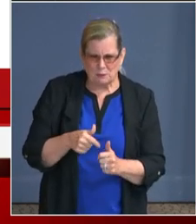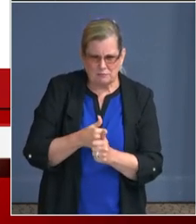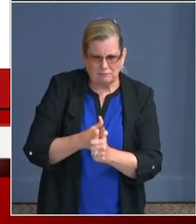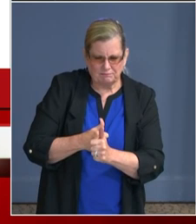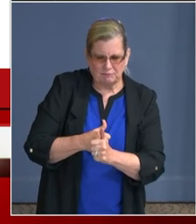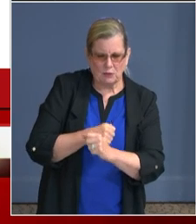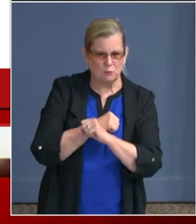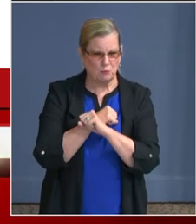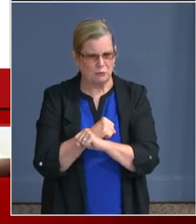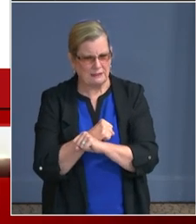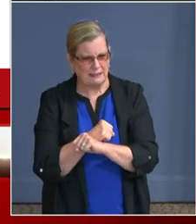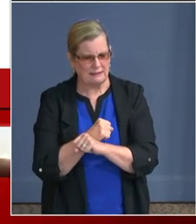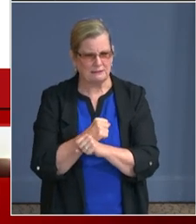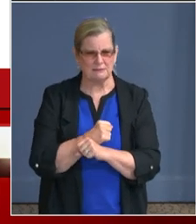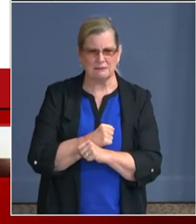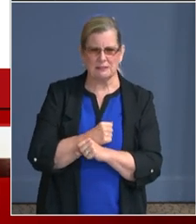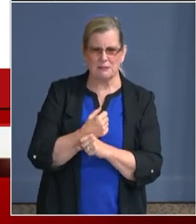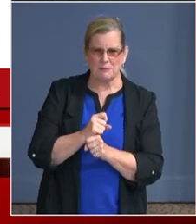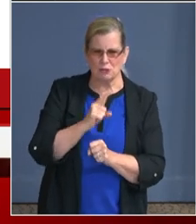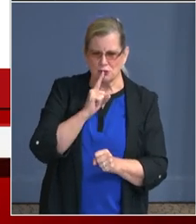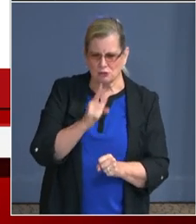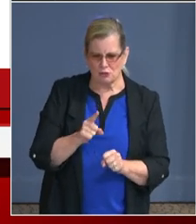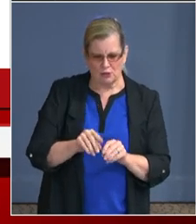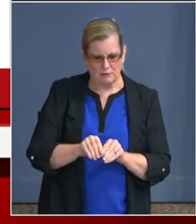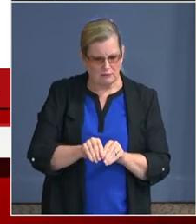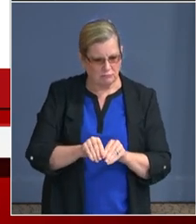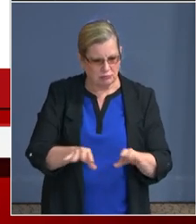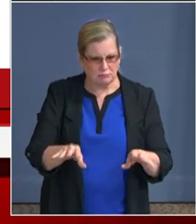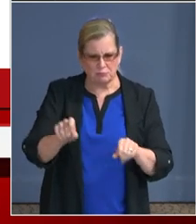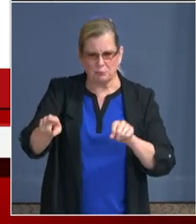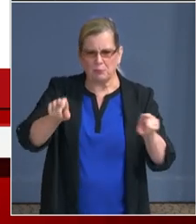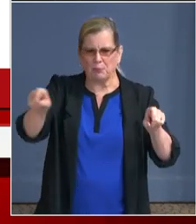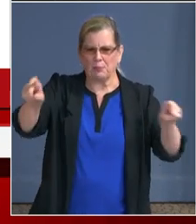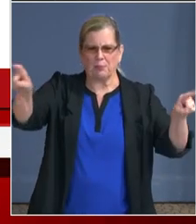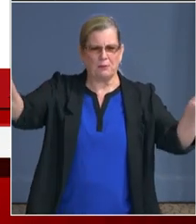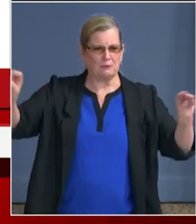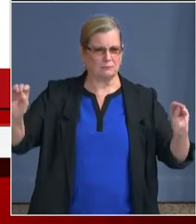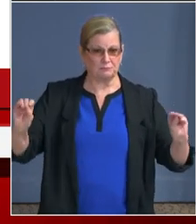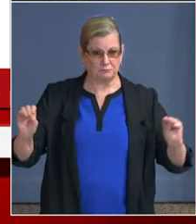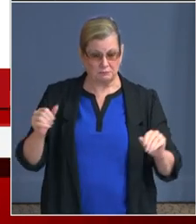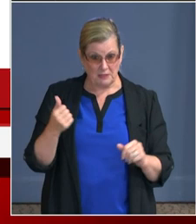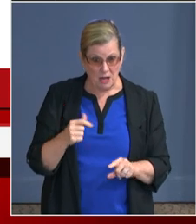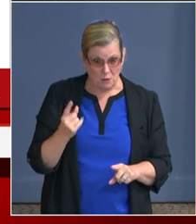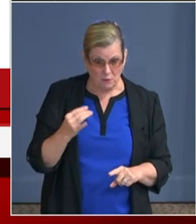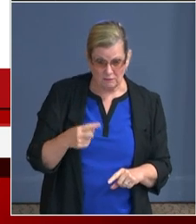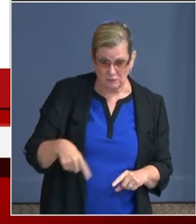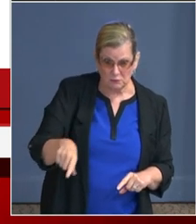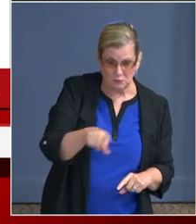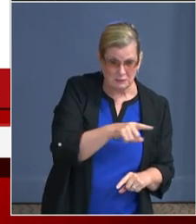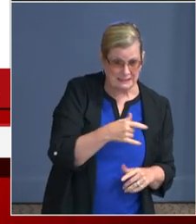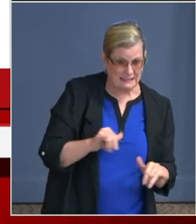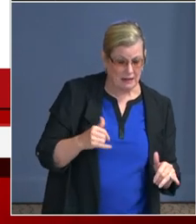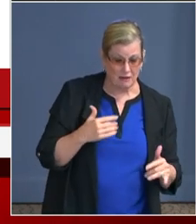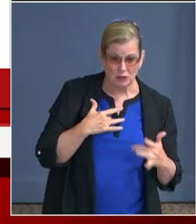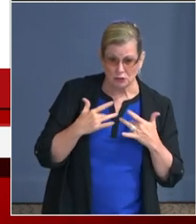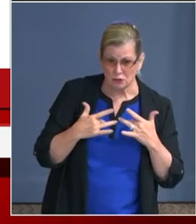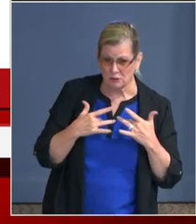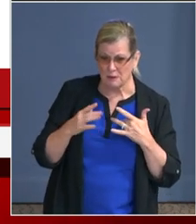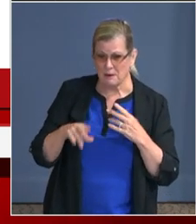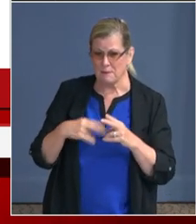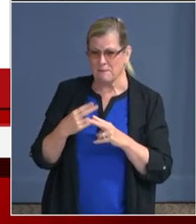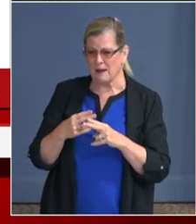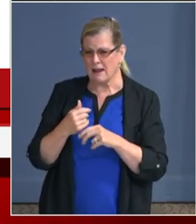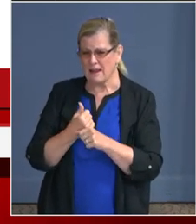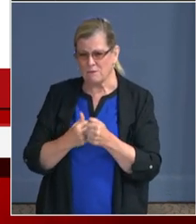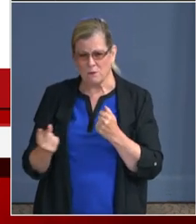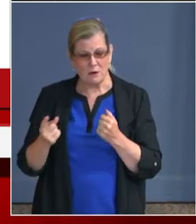virus. So that means anyone who still, we want to focus and make sure everybody is